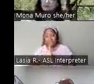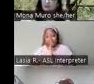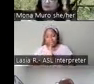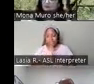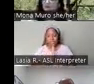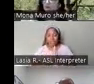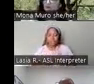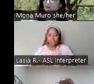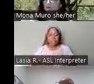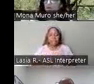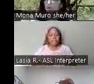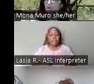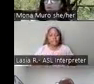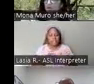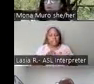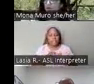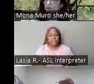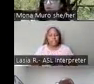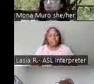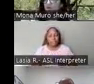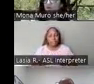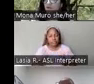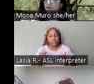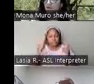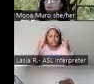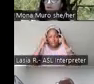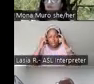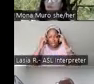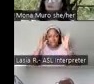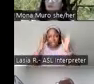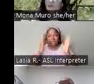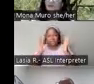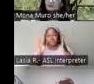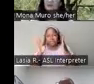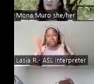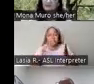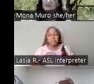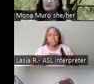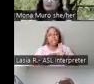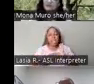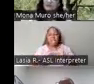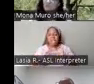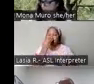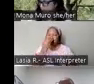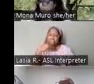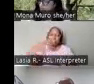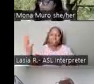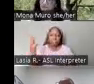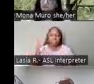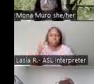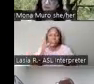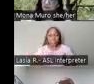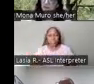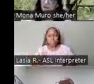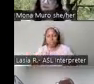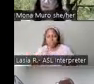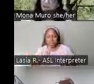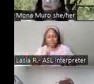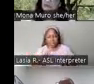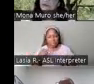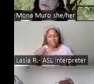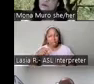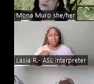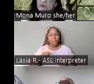your mindset. It's like, this isn't about like not being respectful. This is about like life circumstances. And then